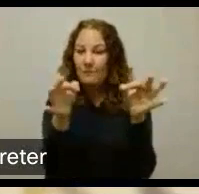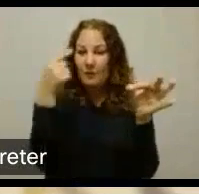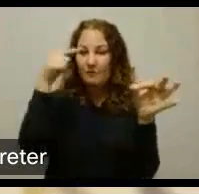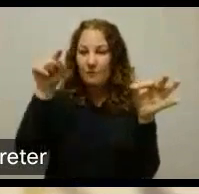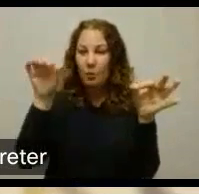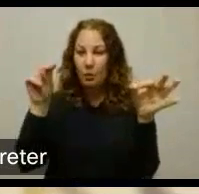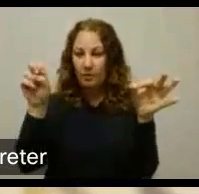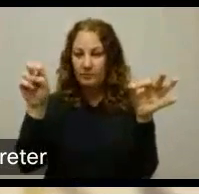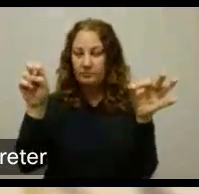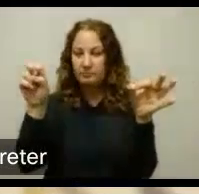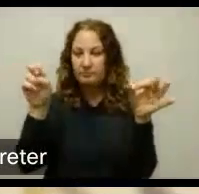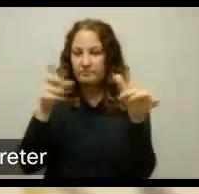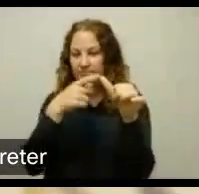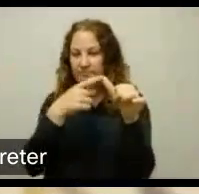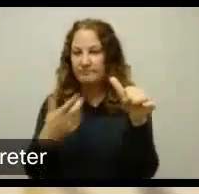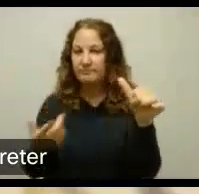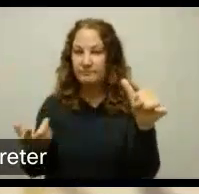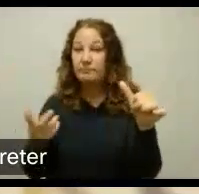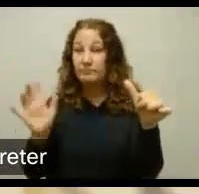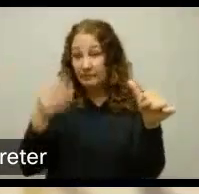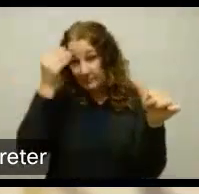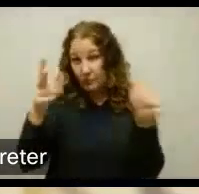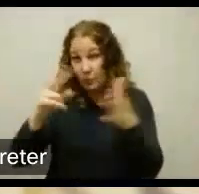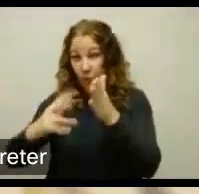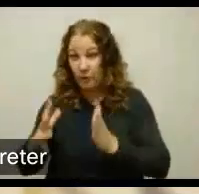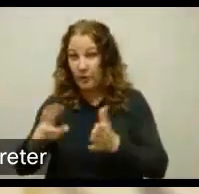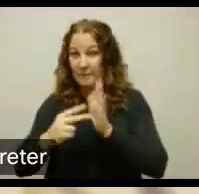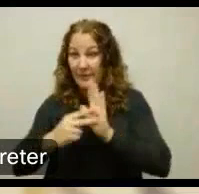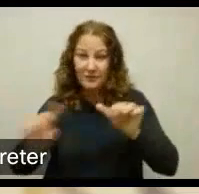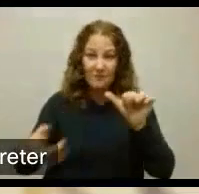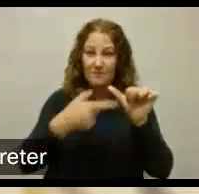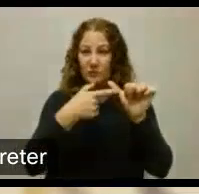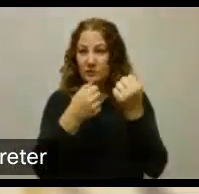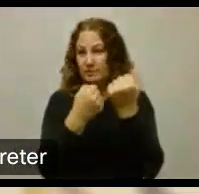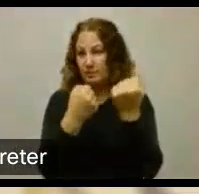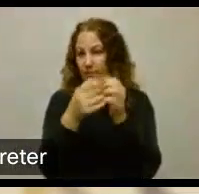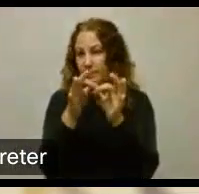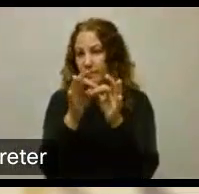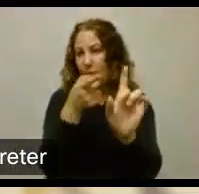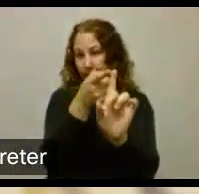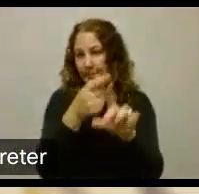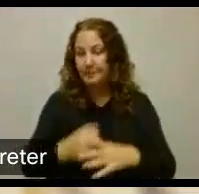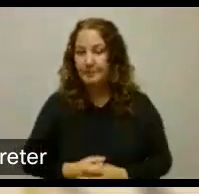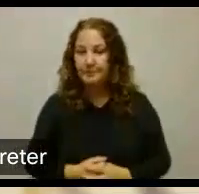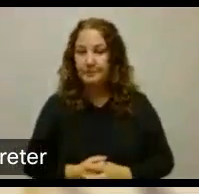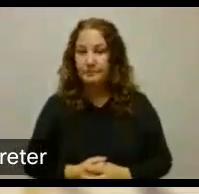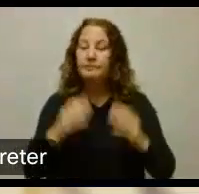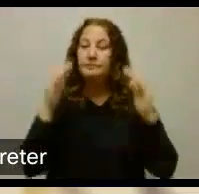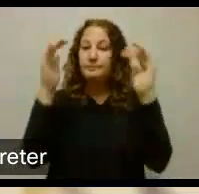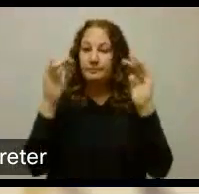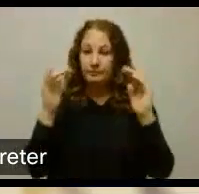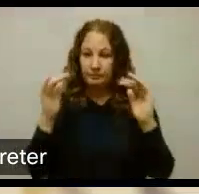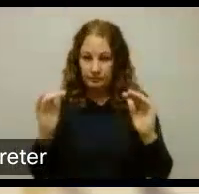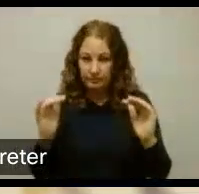one." That tells the reader this is our first supporting point. Then,